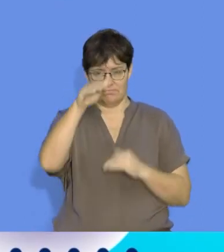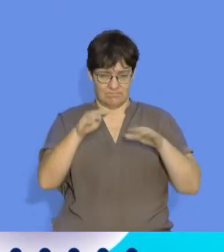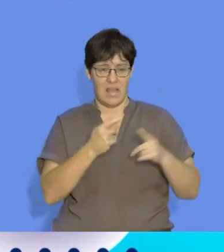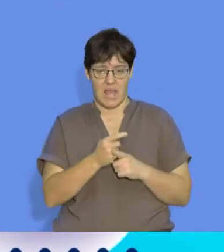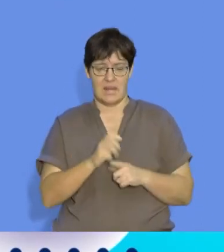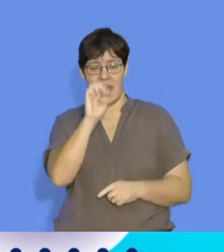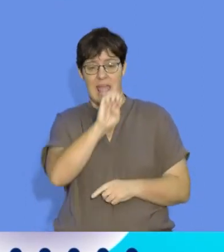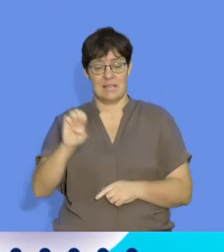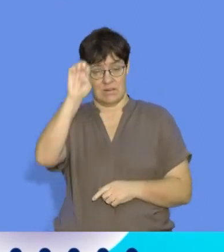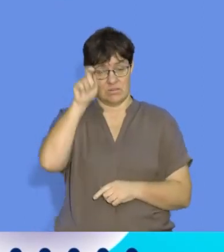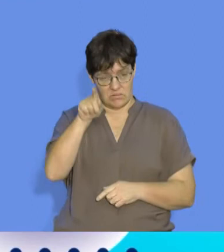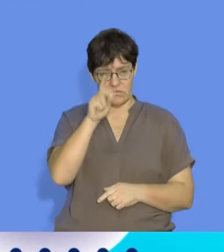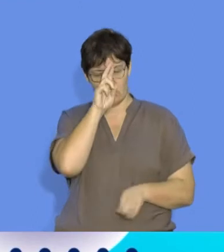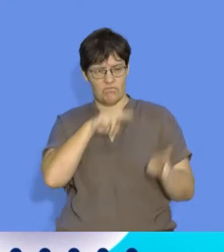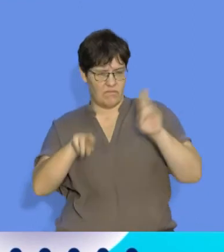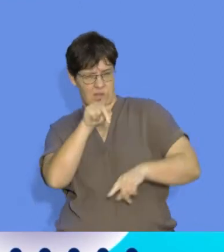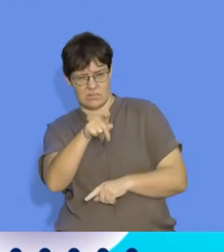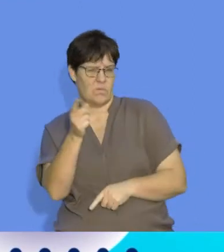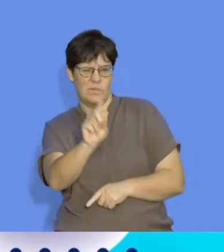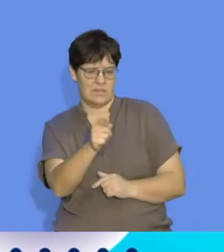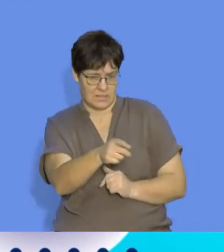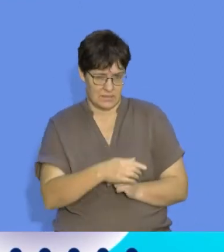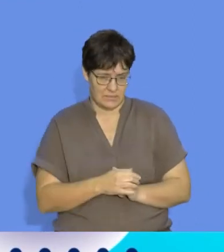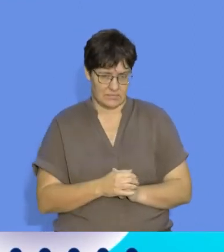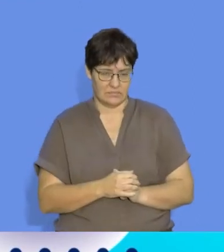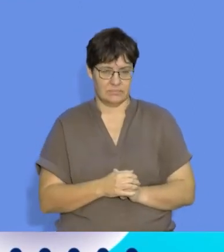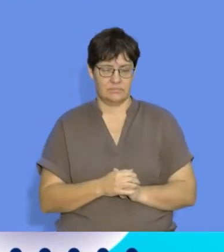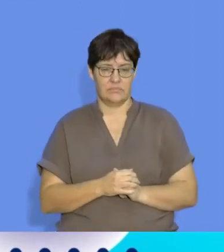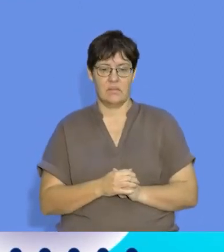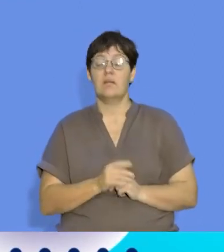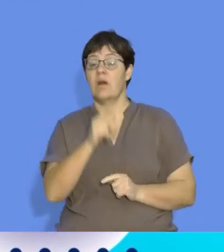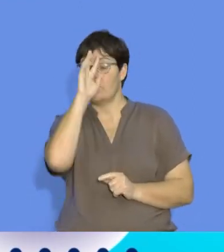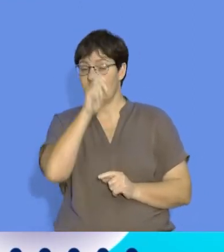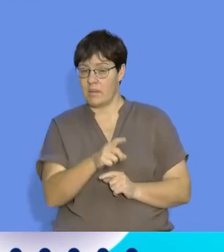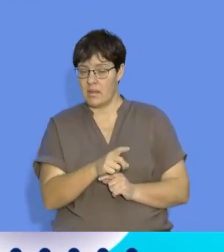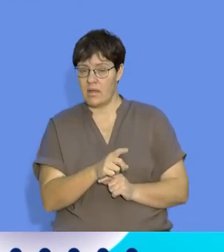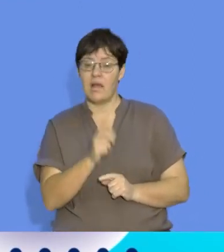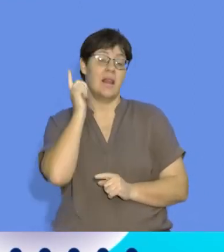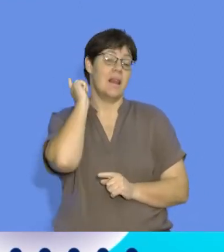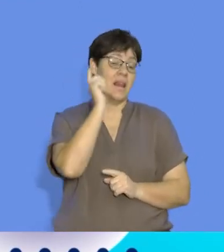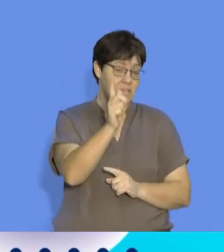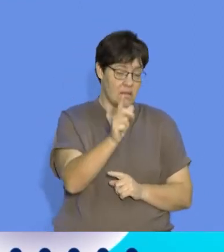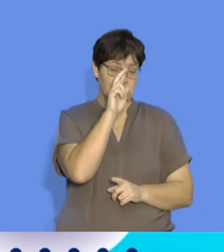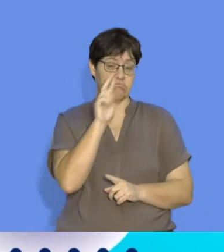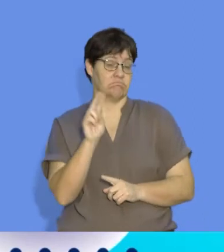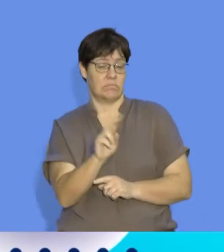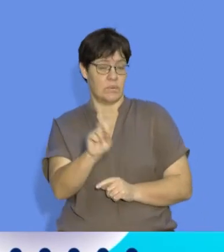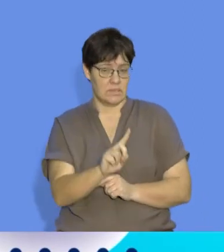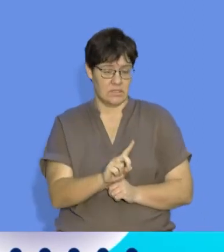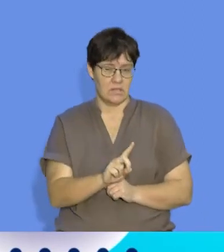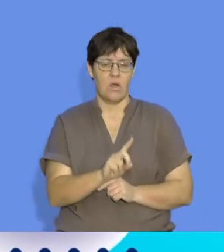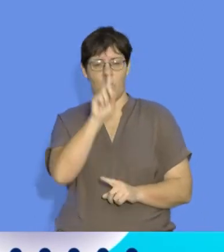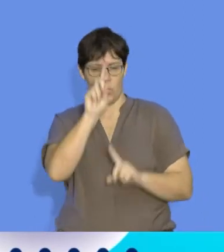exponential function just to revise as well what it is about. And then remember as well, at a later stage we'll look at some